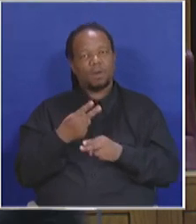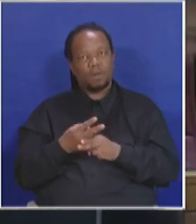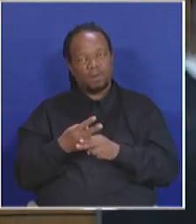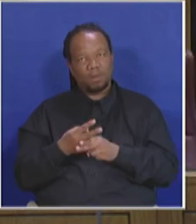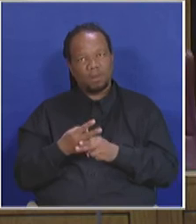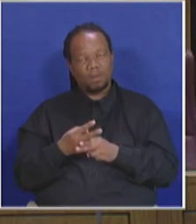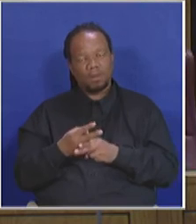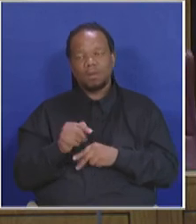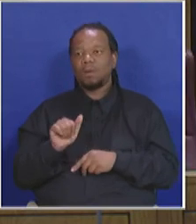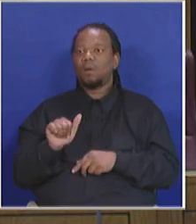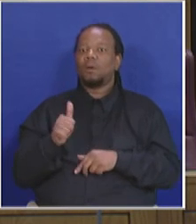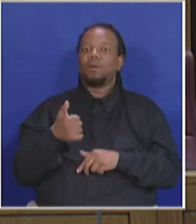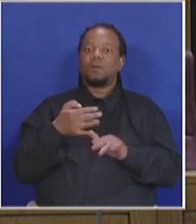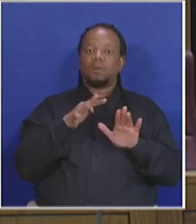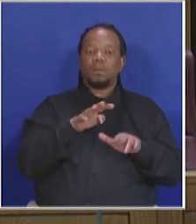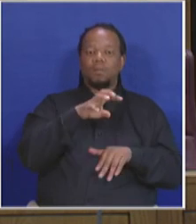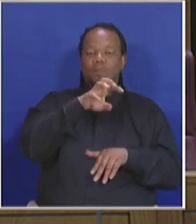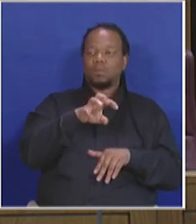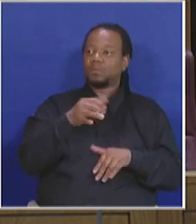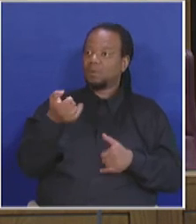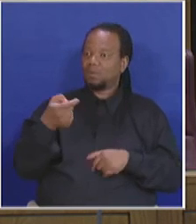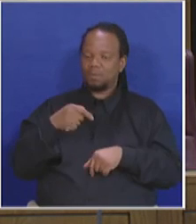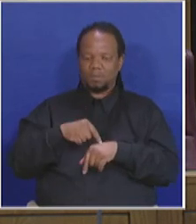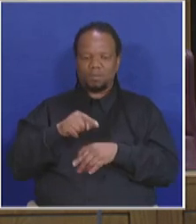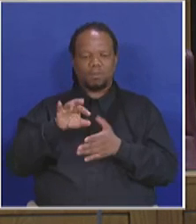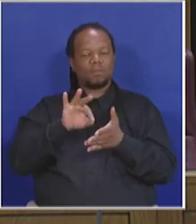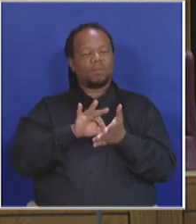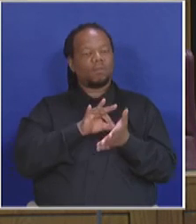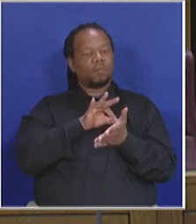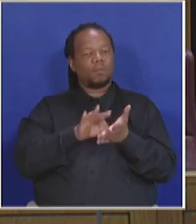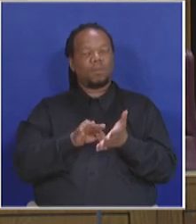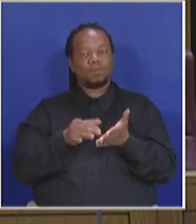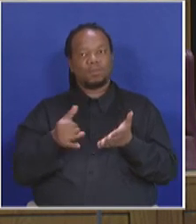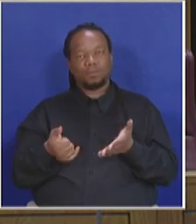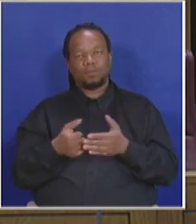provinces to vote on the reports.